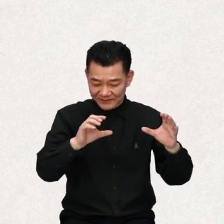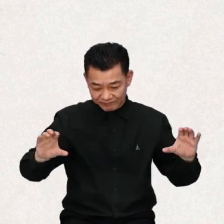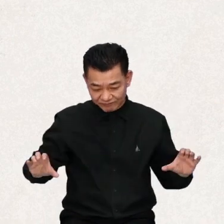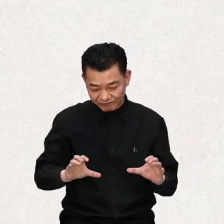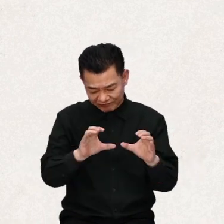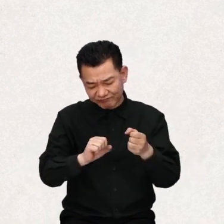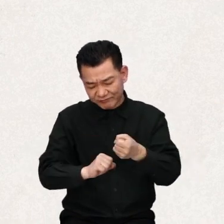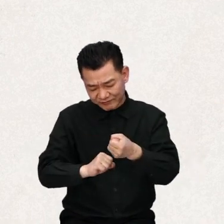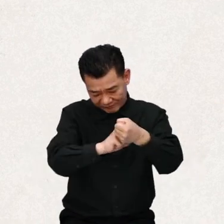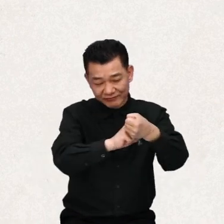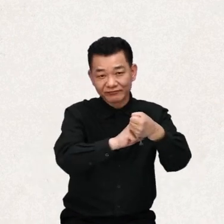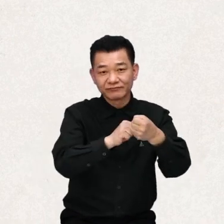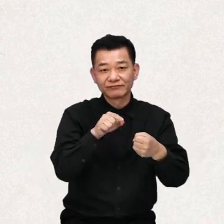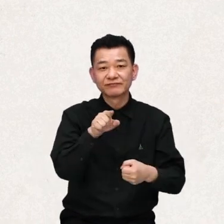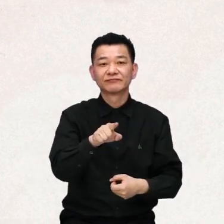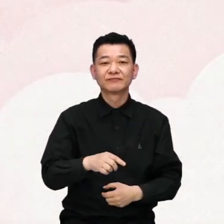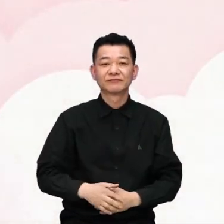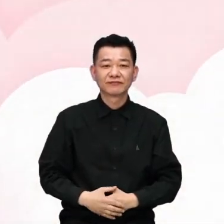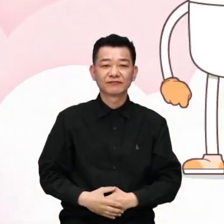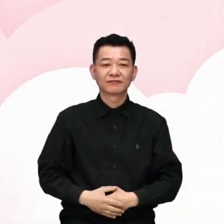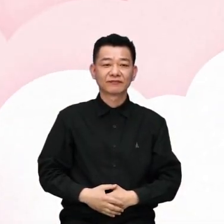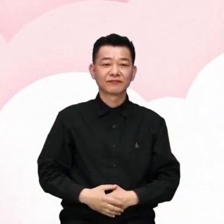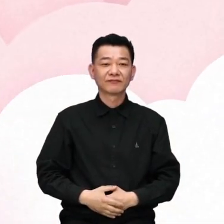monitoring body of the Convention.